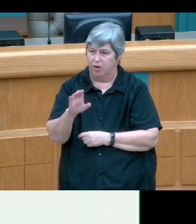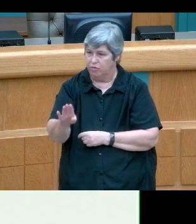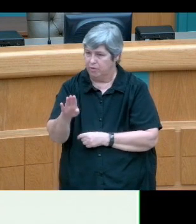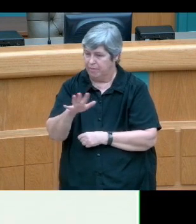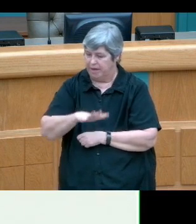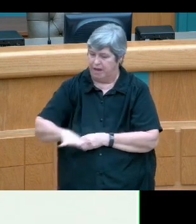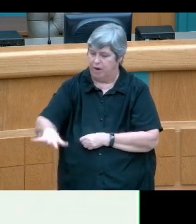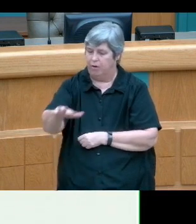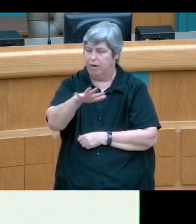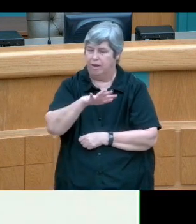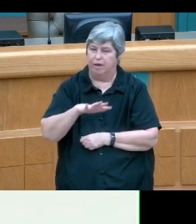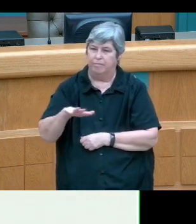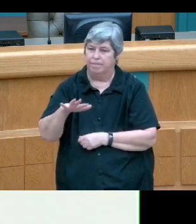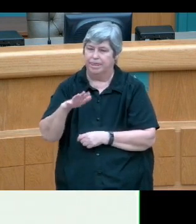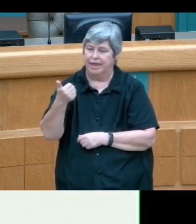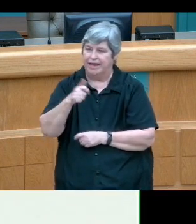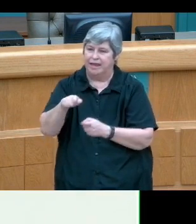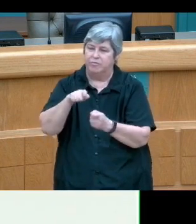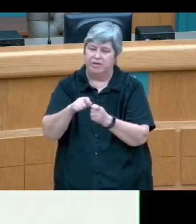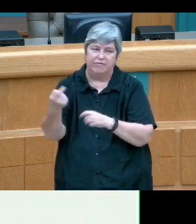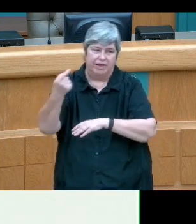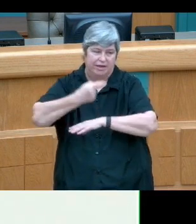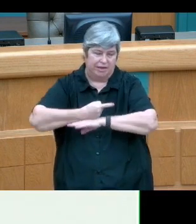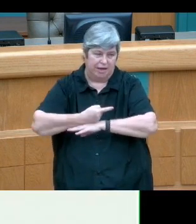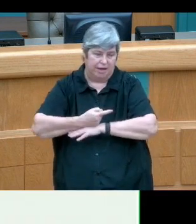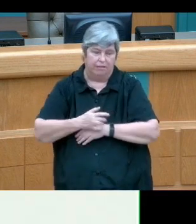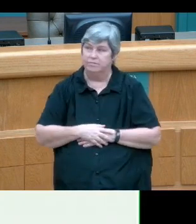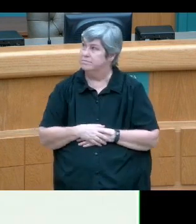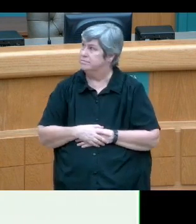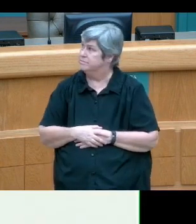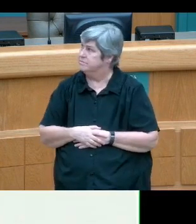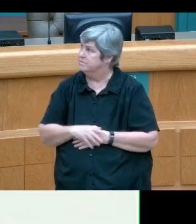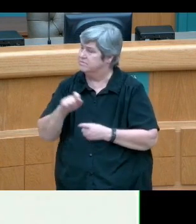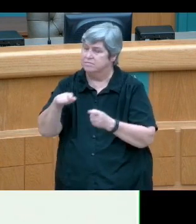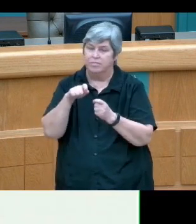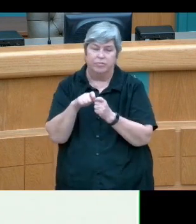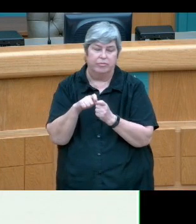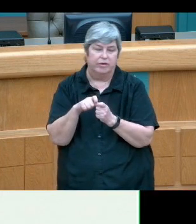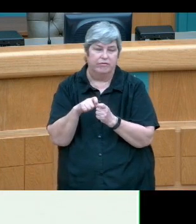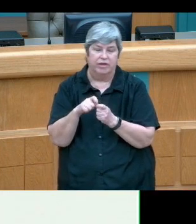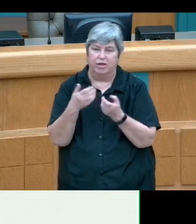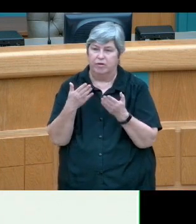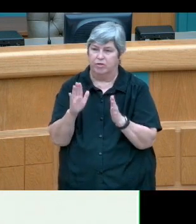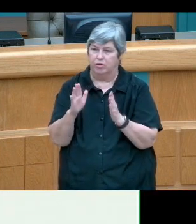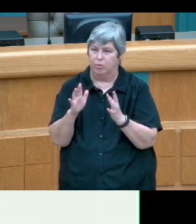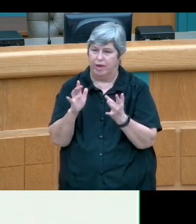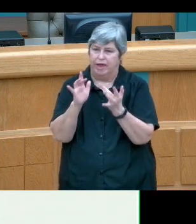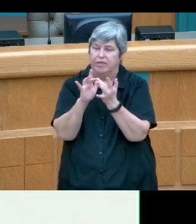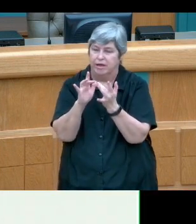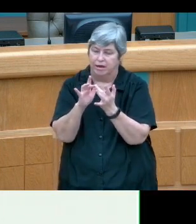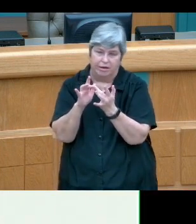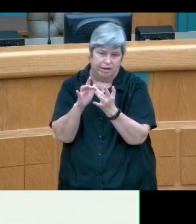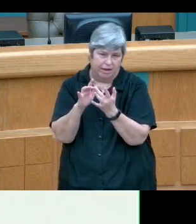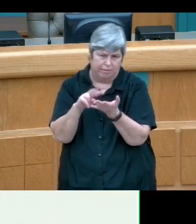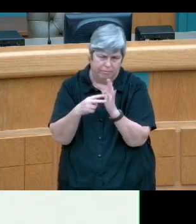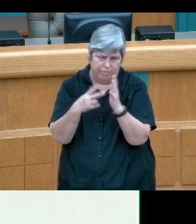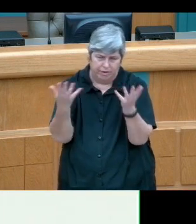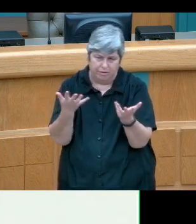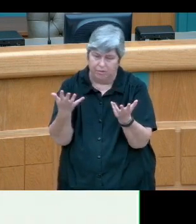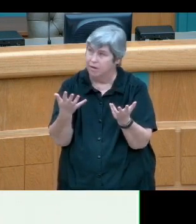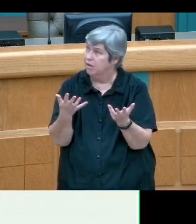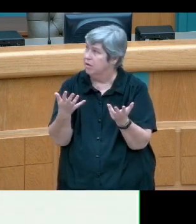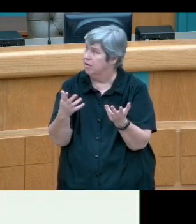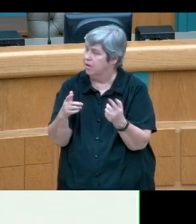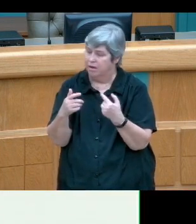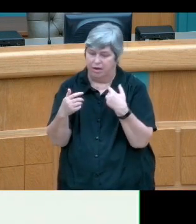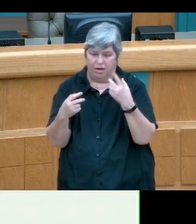area on any given day. And so specifically, the way that a contact is defined is right here when you